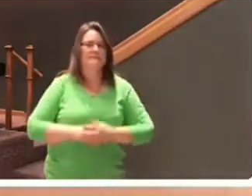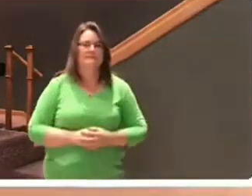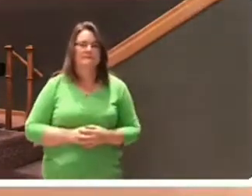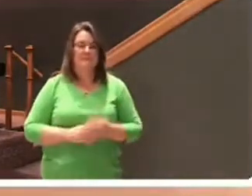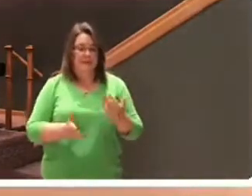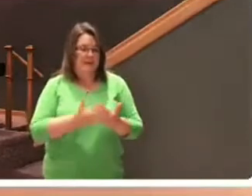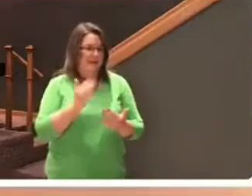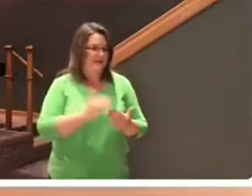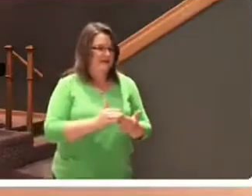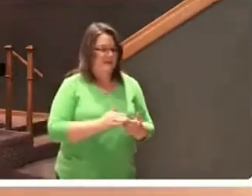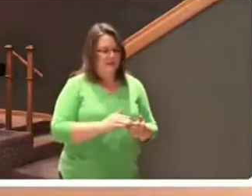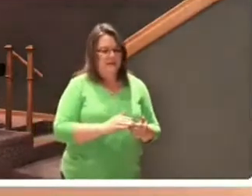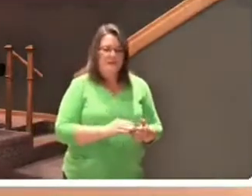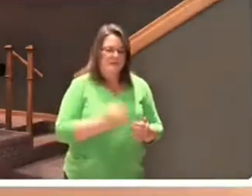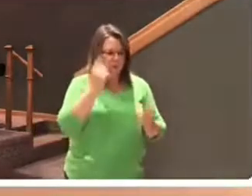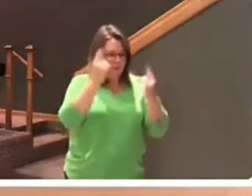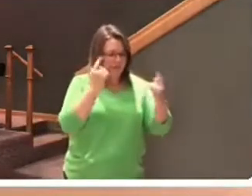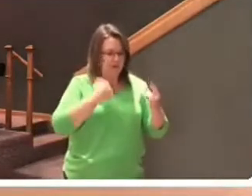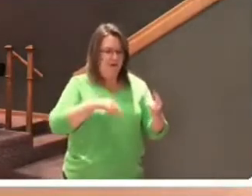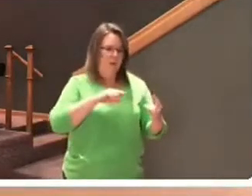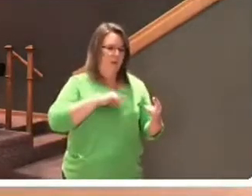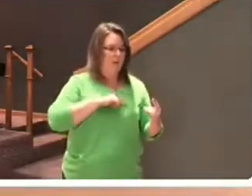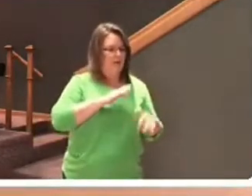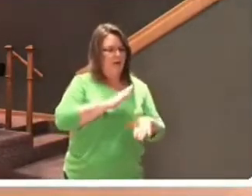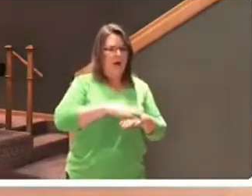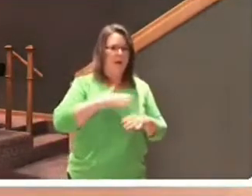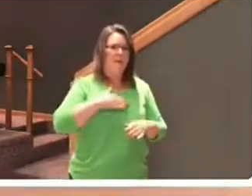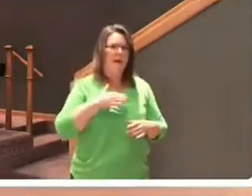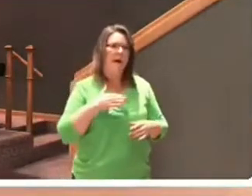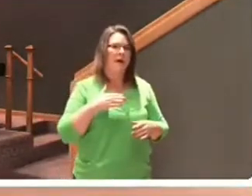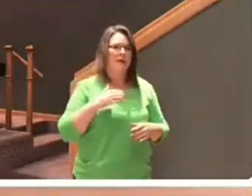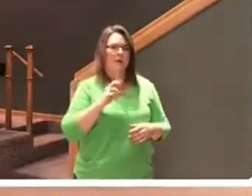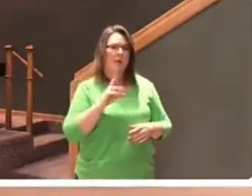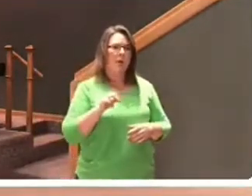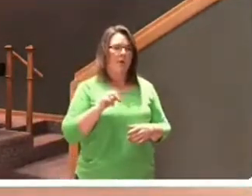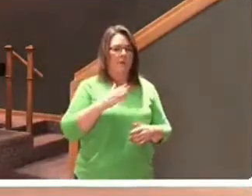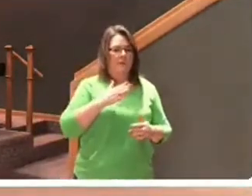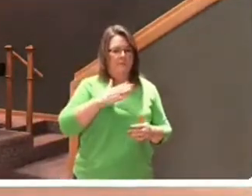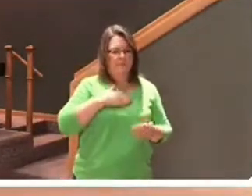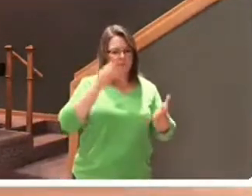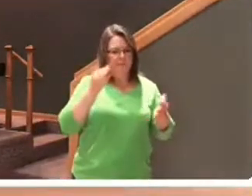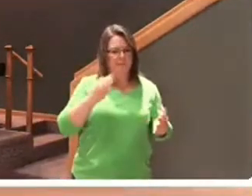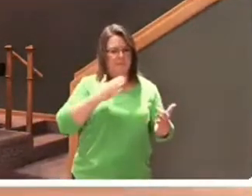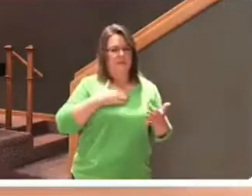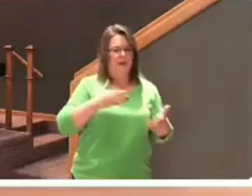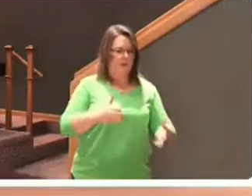It's easy to drift into thinking that we are on our own and it's up to us.